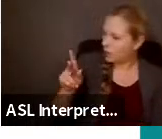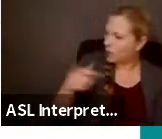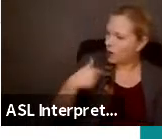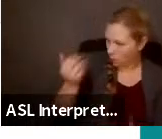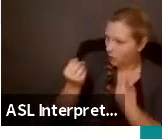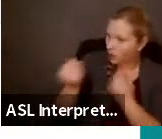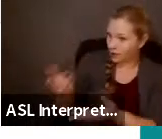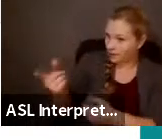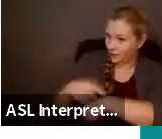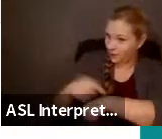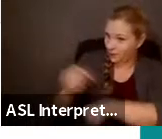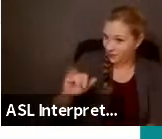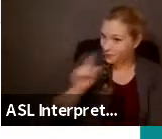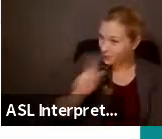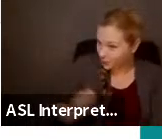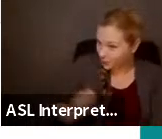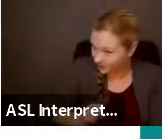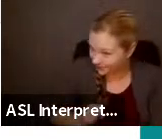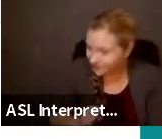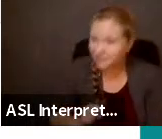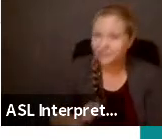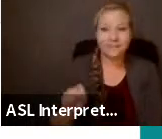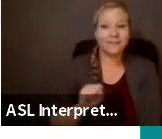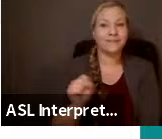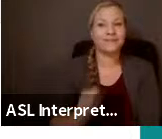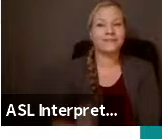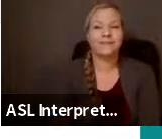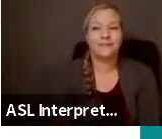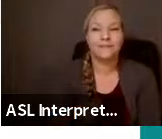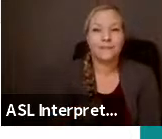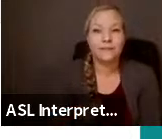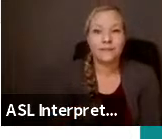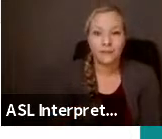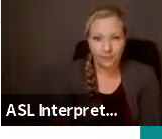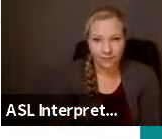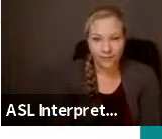you some time. Absolutely.